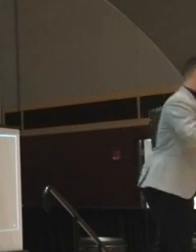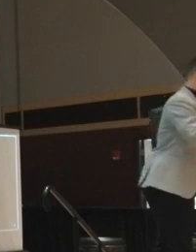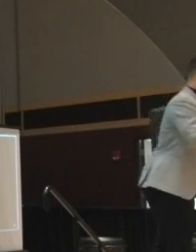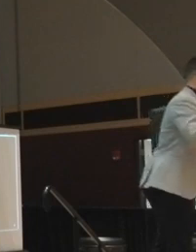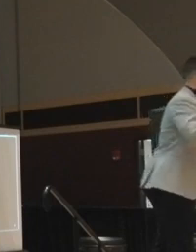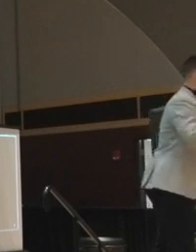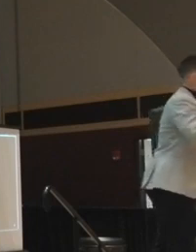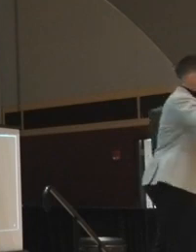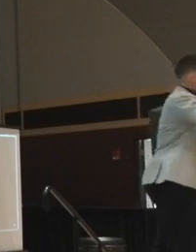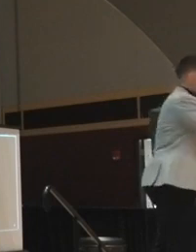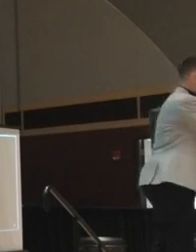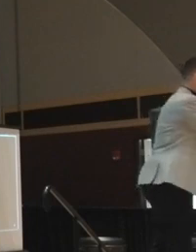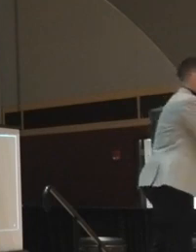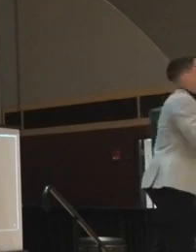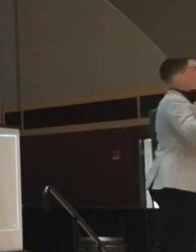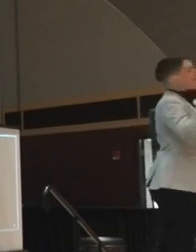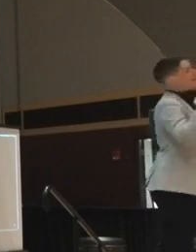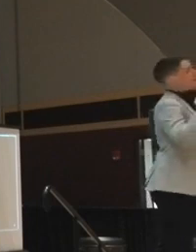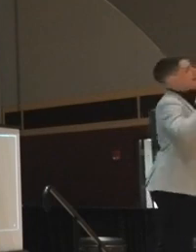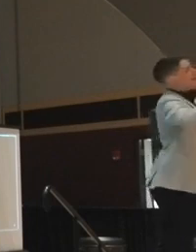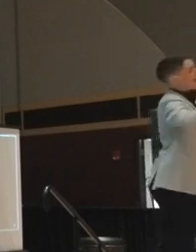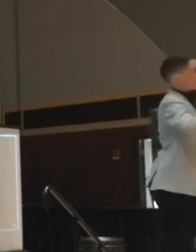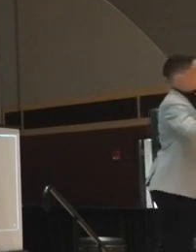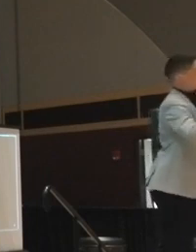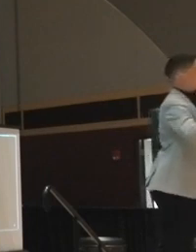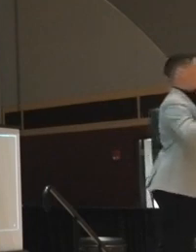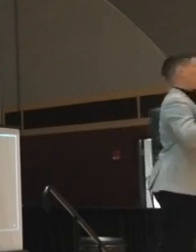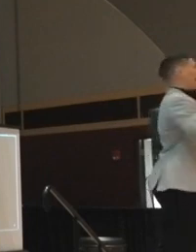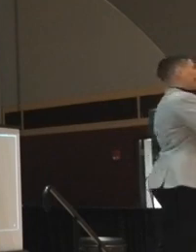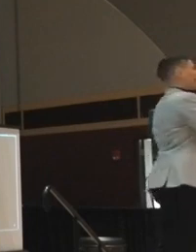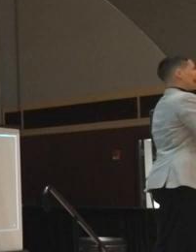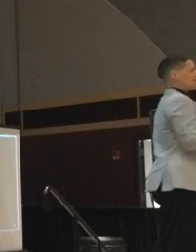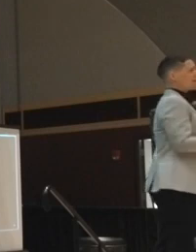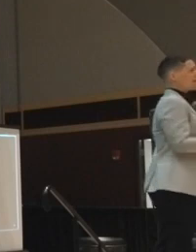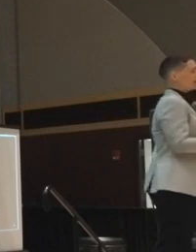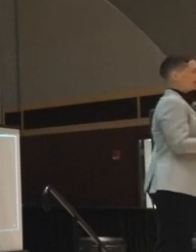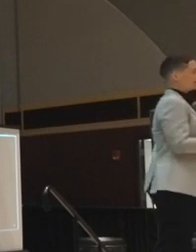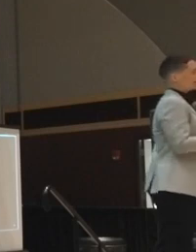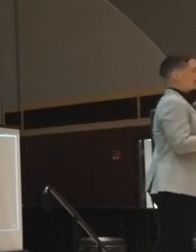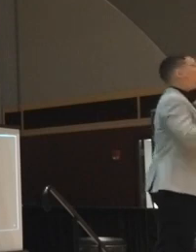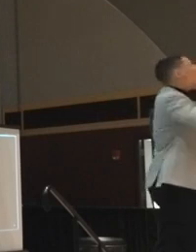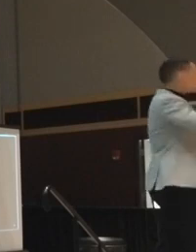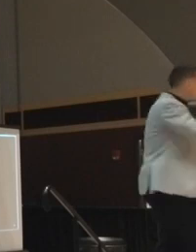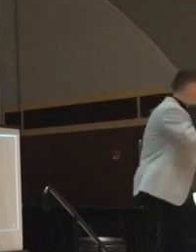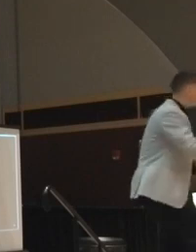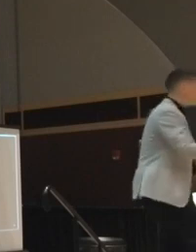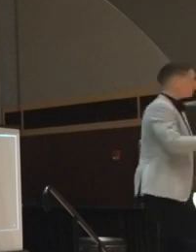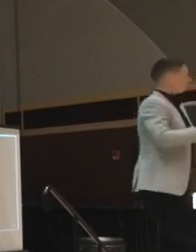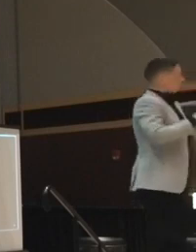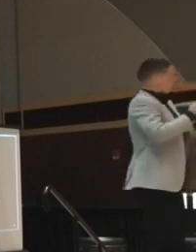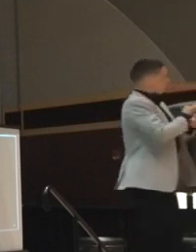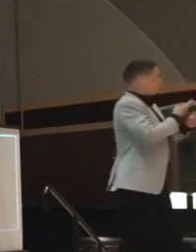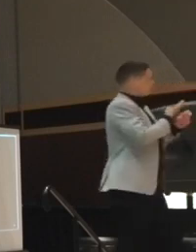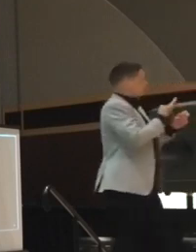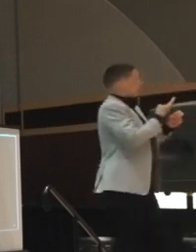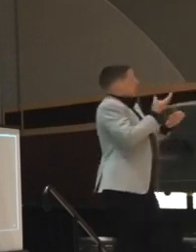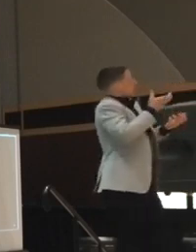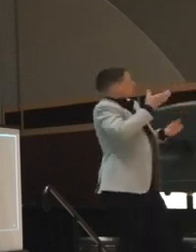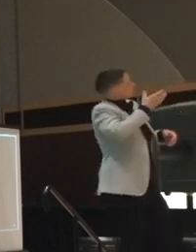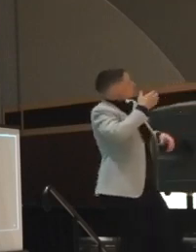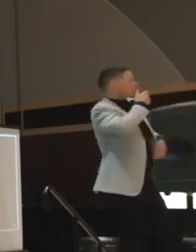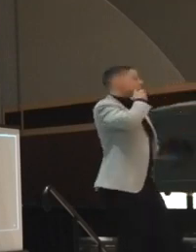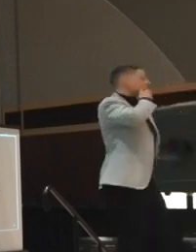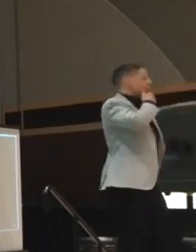the airworthiness directive. Now, the thing is, engineers calculate risk. Visual thinkers